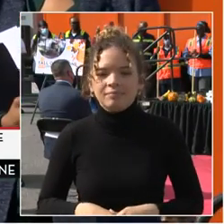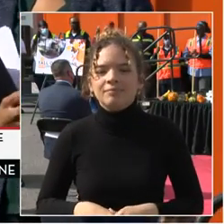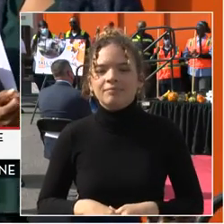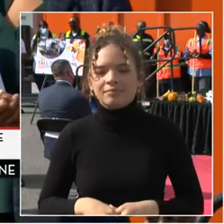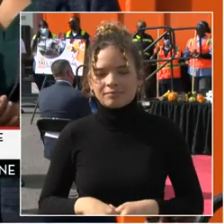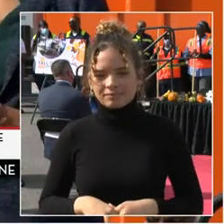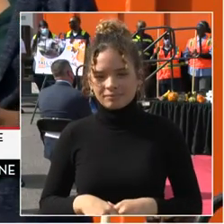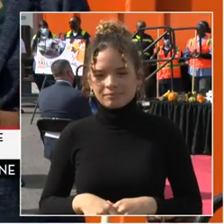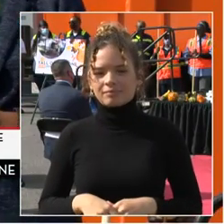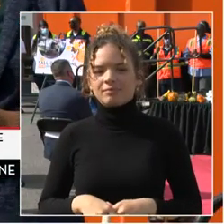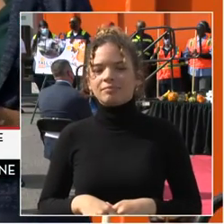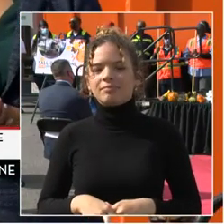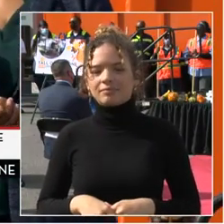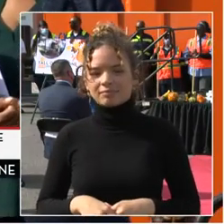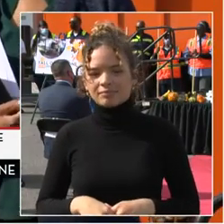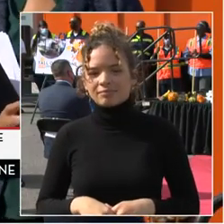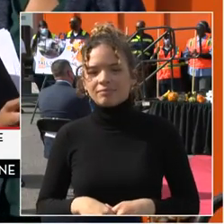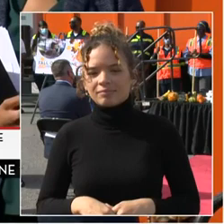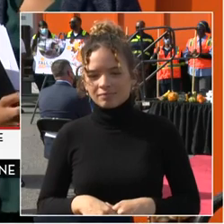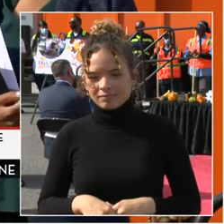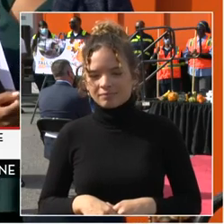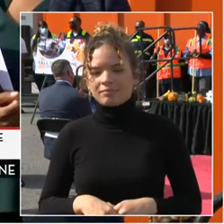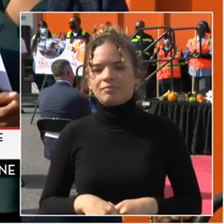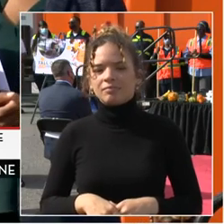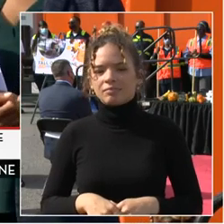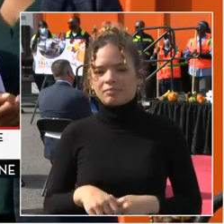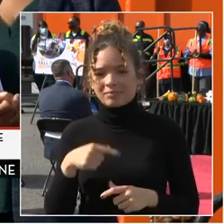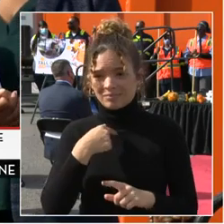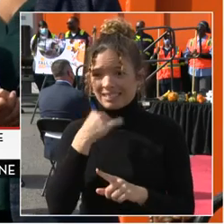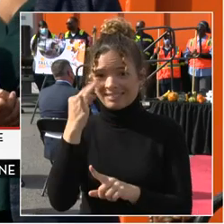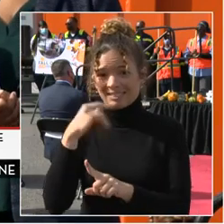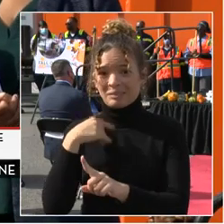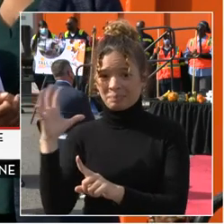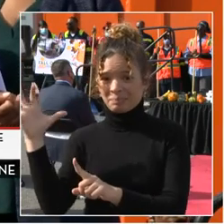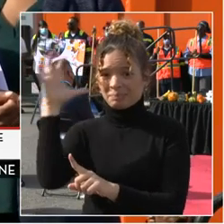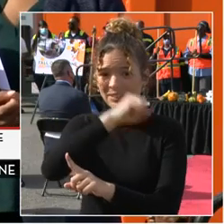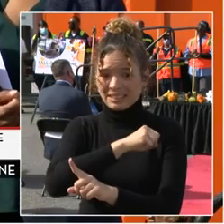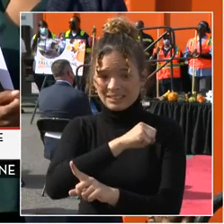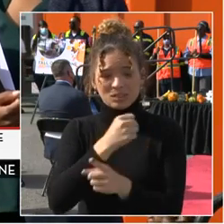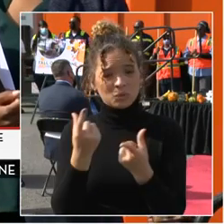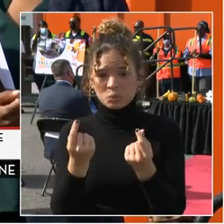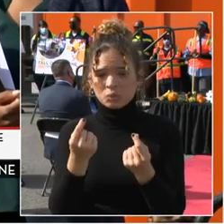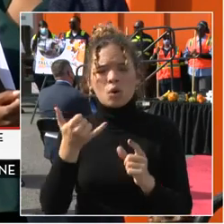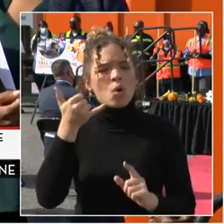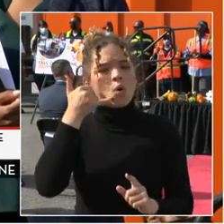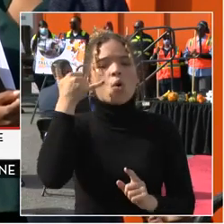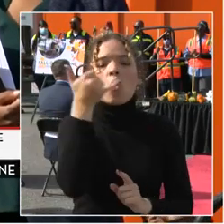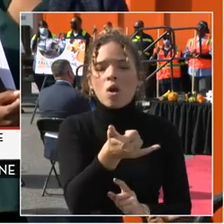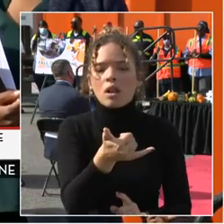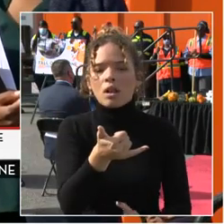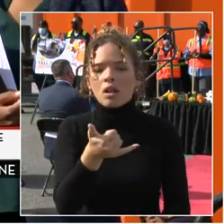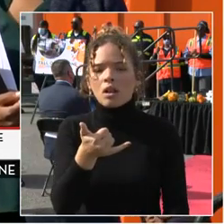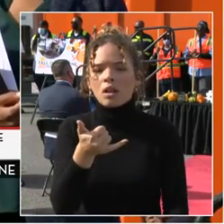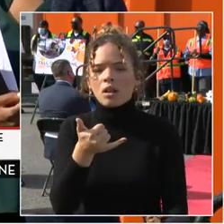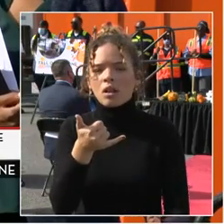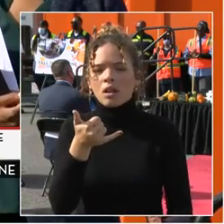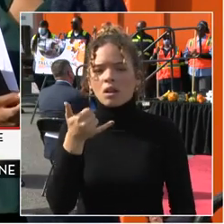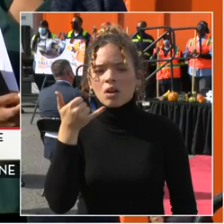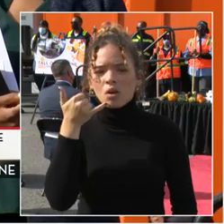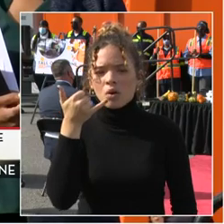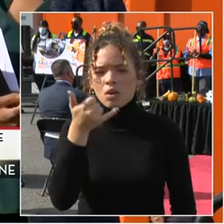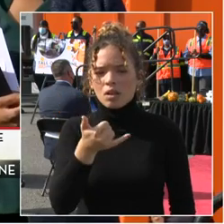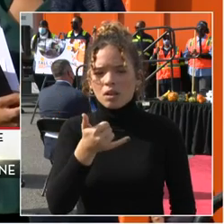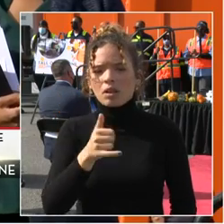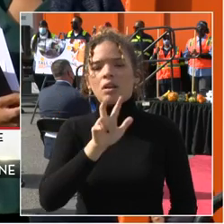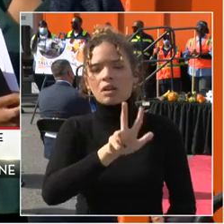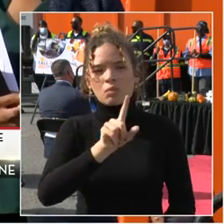leaf collections, residents, please call 311 or visit 311.dc.gov to open a leaf season collection